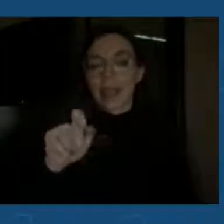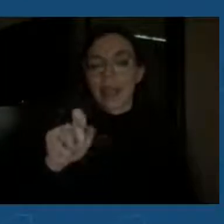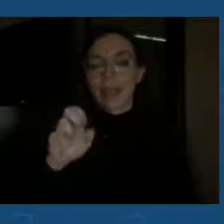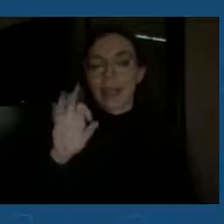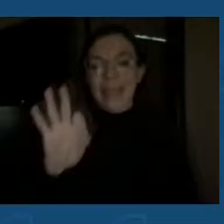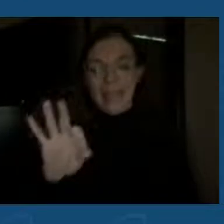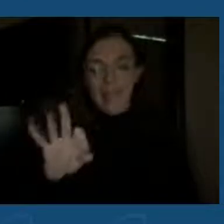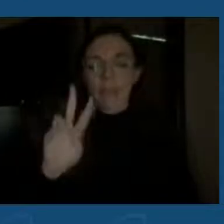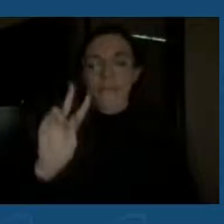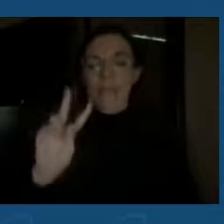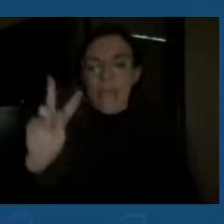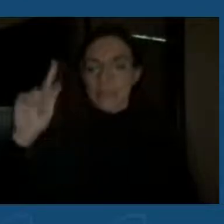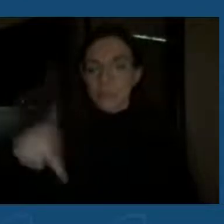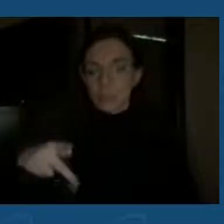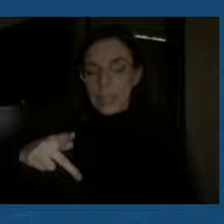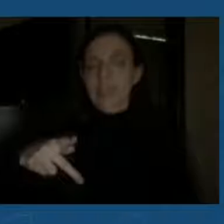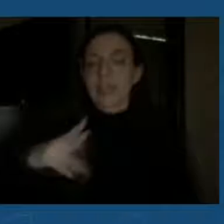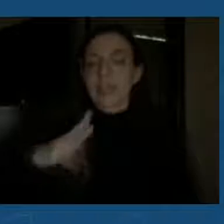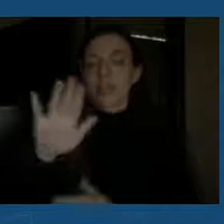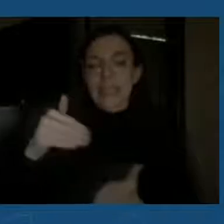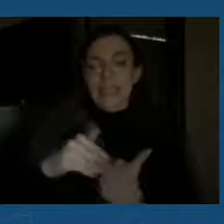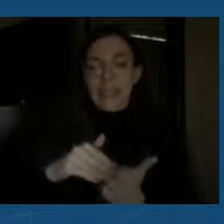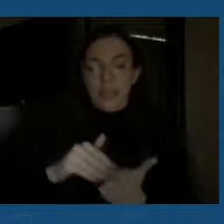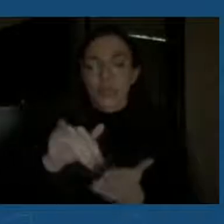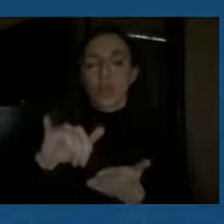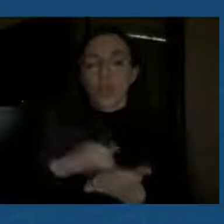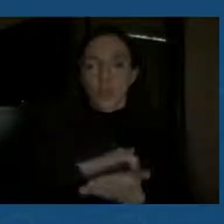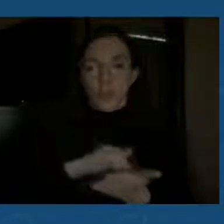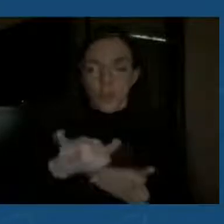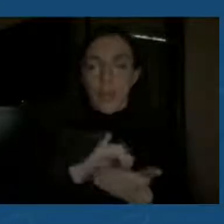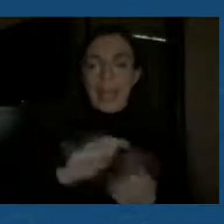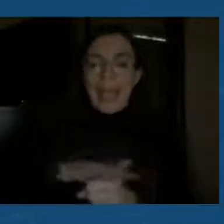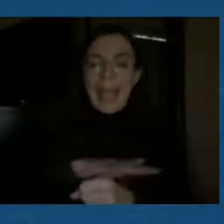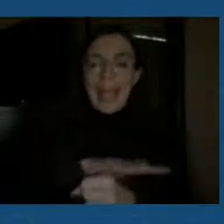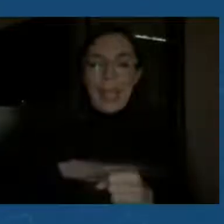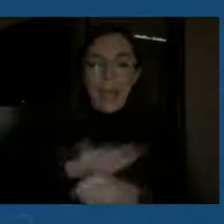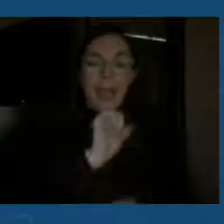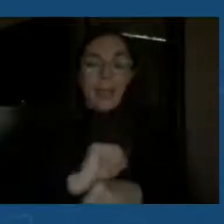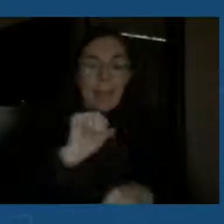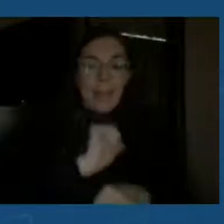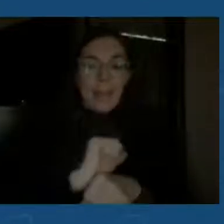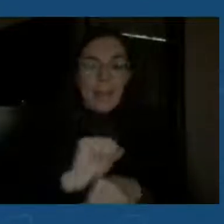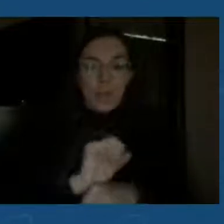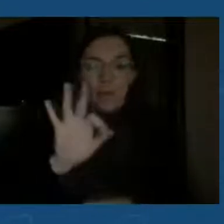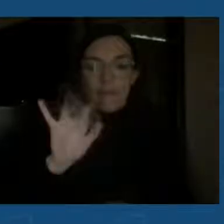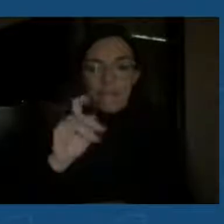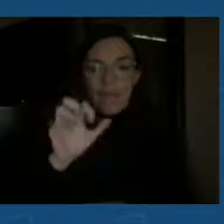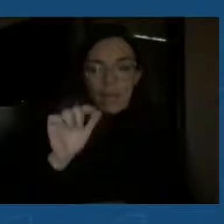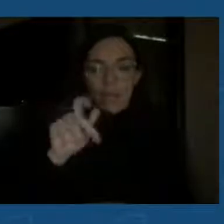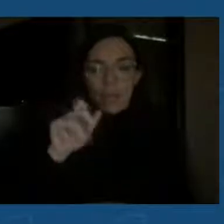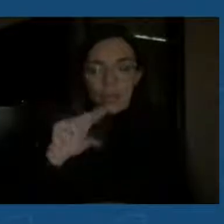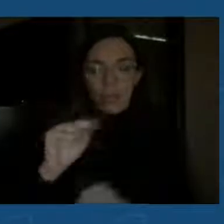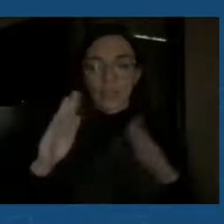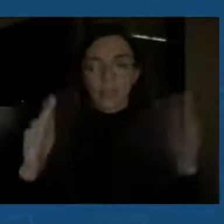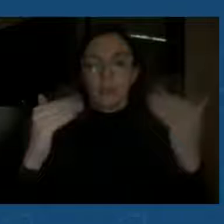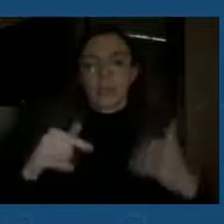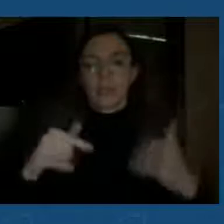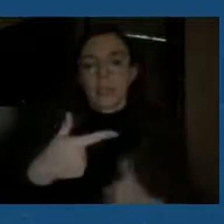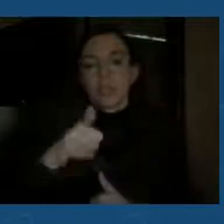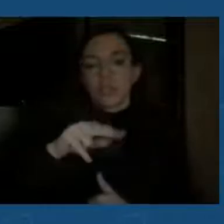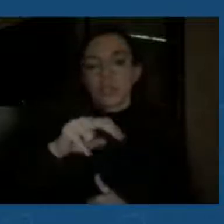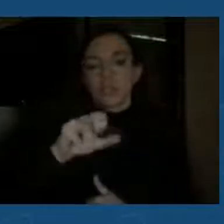Central New York Area Labor Federation. Thank you. And Gina Corona, our PEF Region